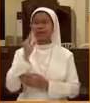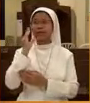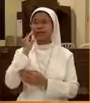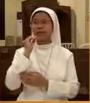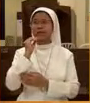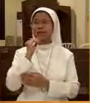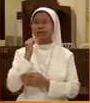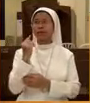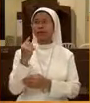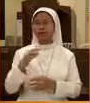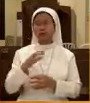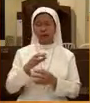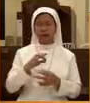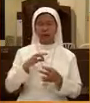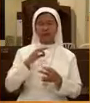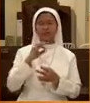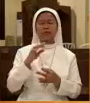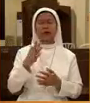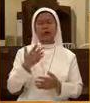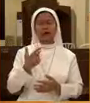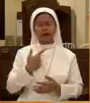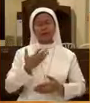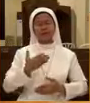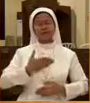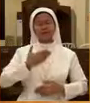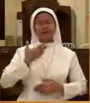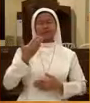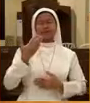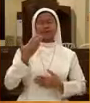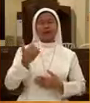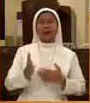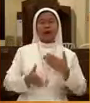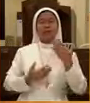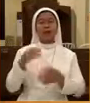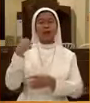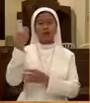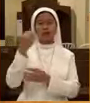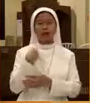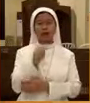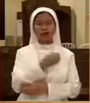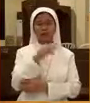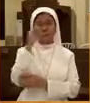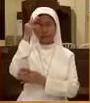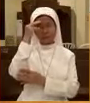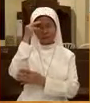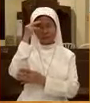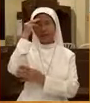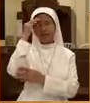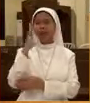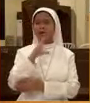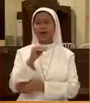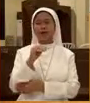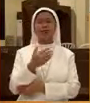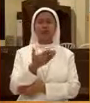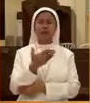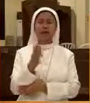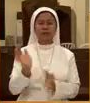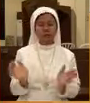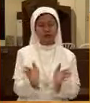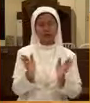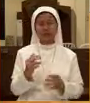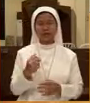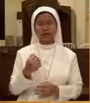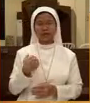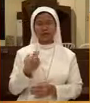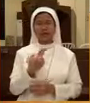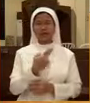is always a refreshment, refreshing our minds, and especially very encouraging for us.